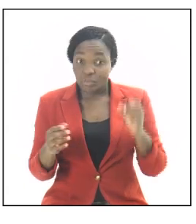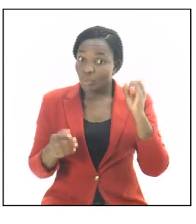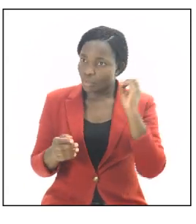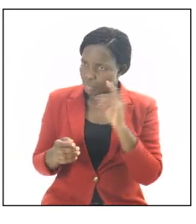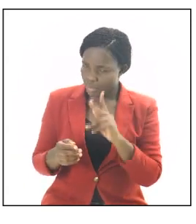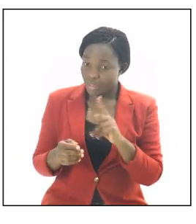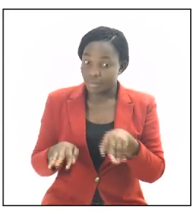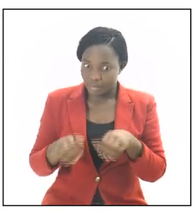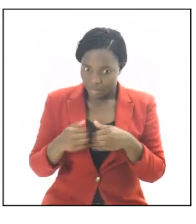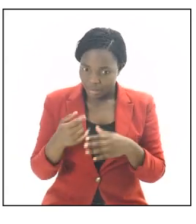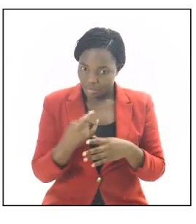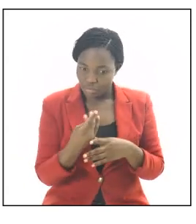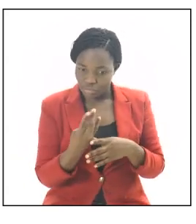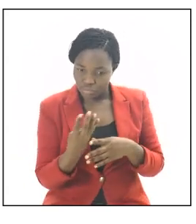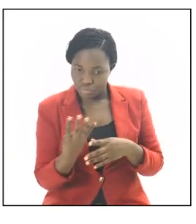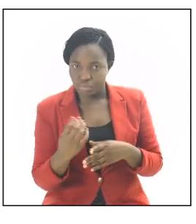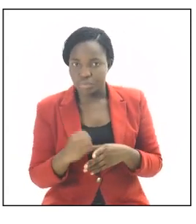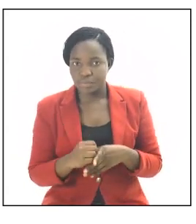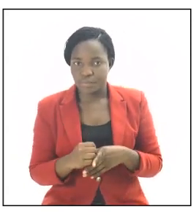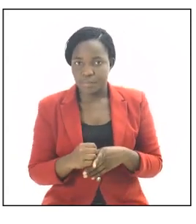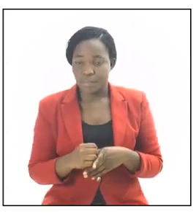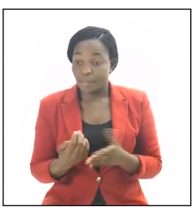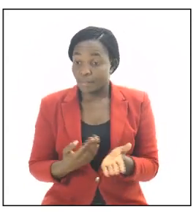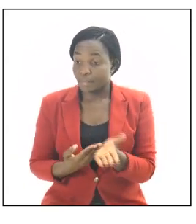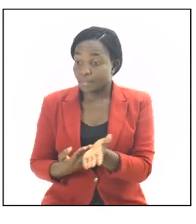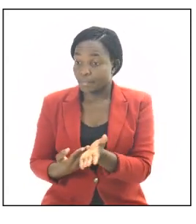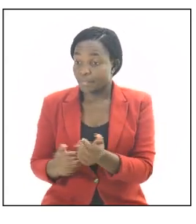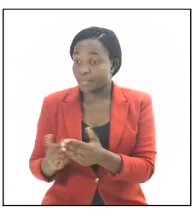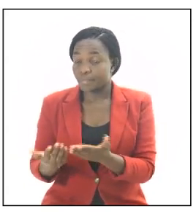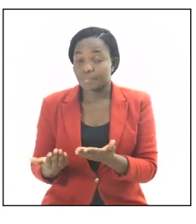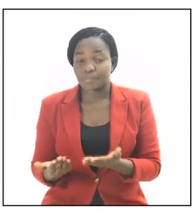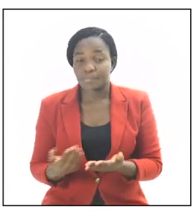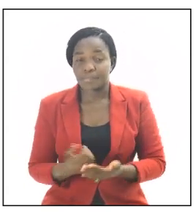do the calculation. Here is the calculator.